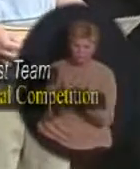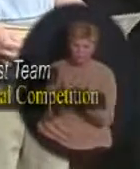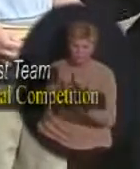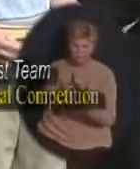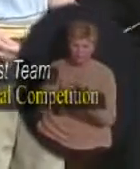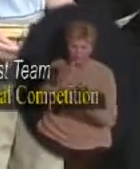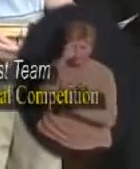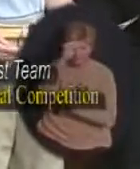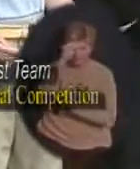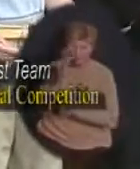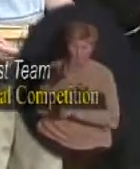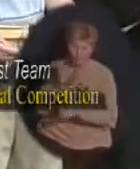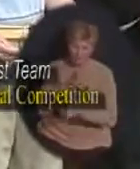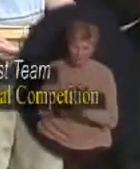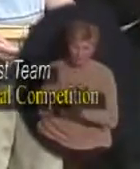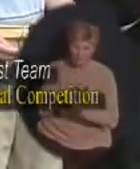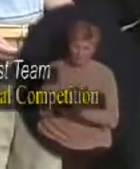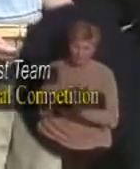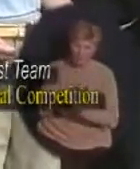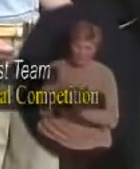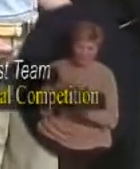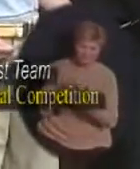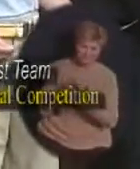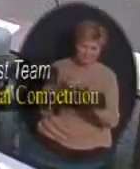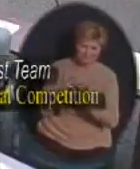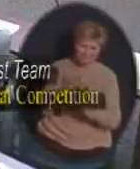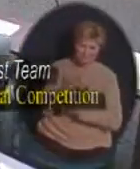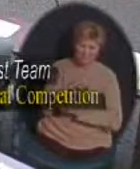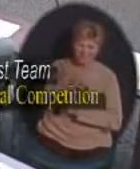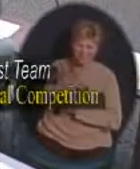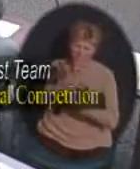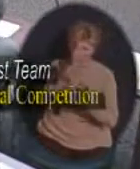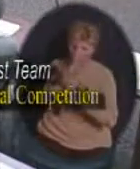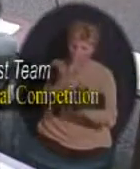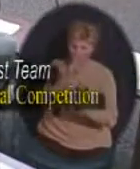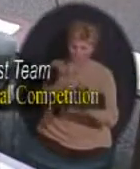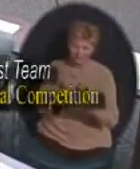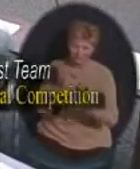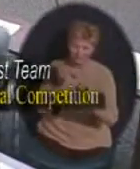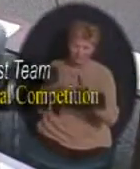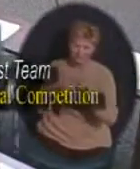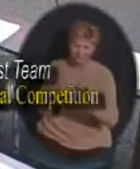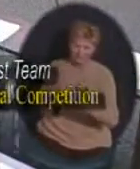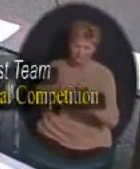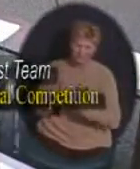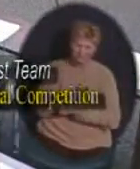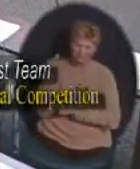be honored with the 7 other national winners. Congratulations.